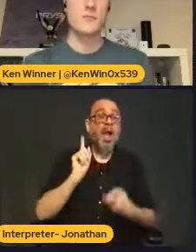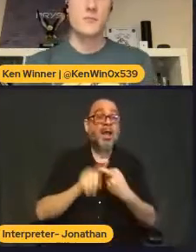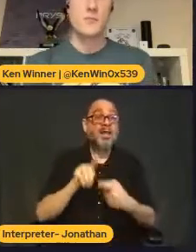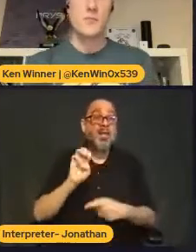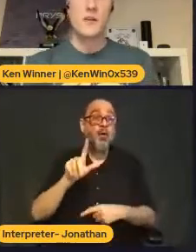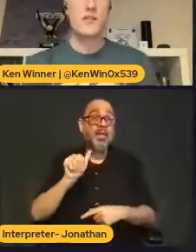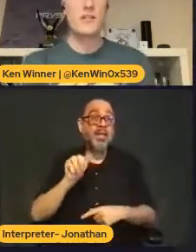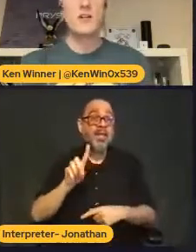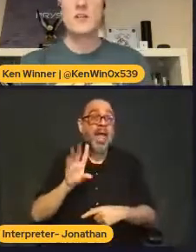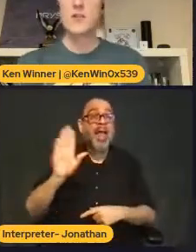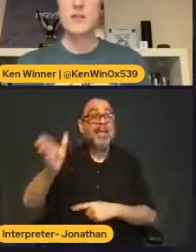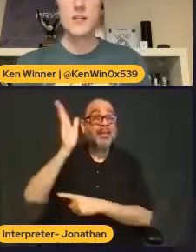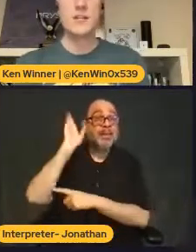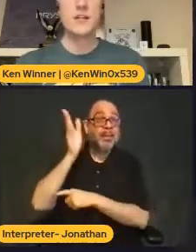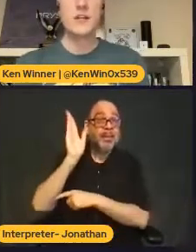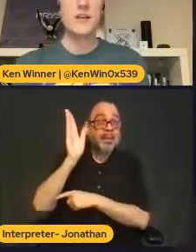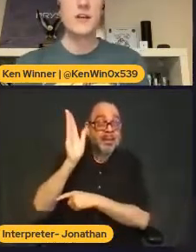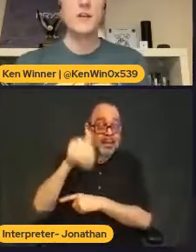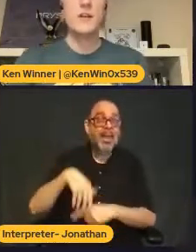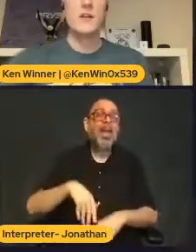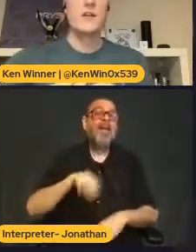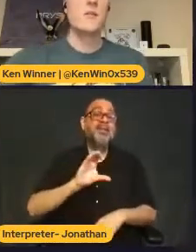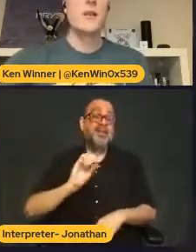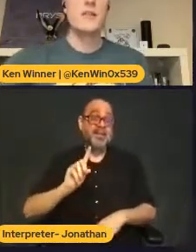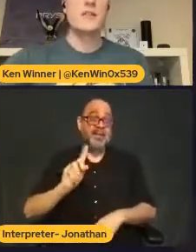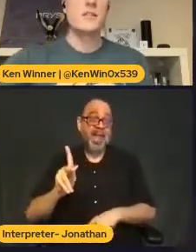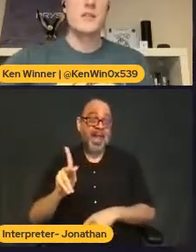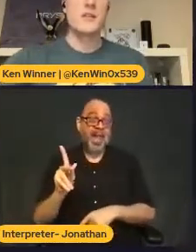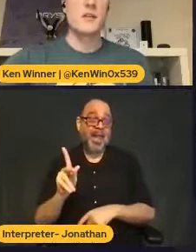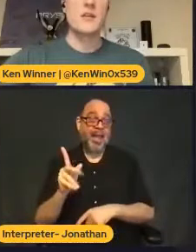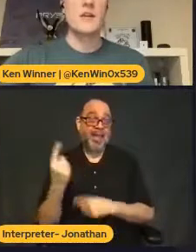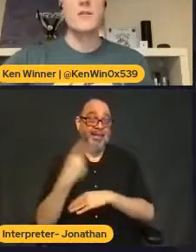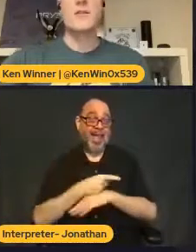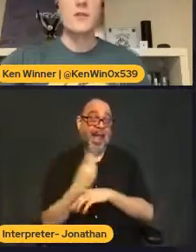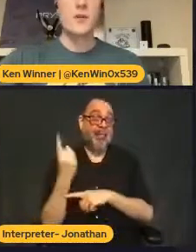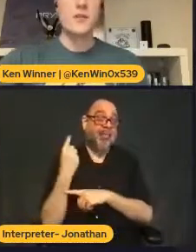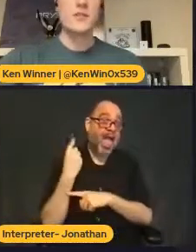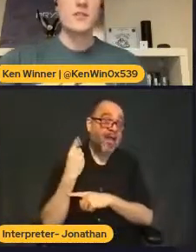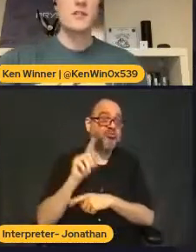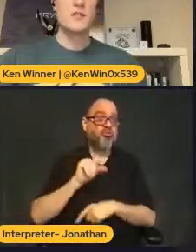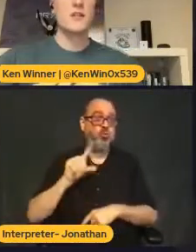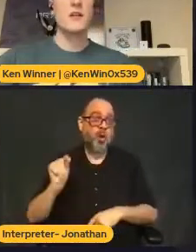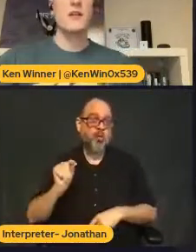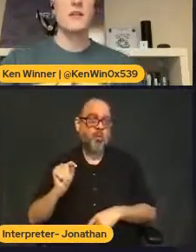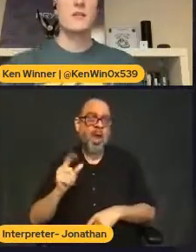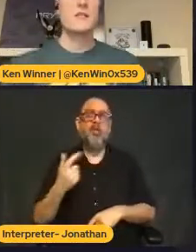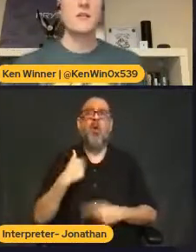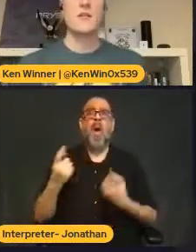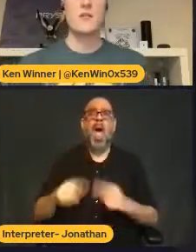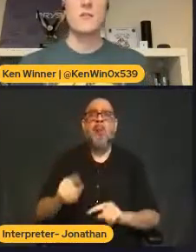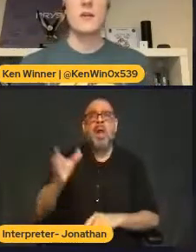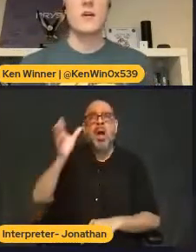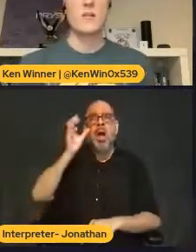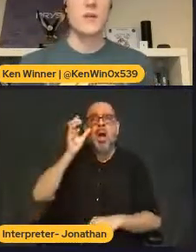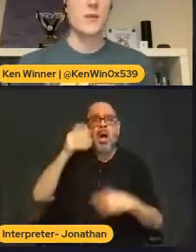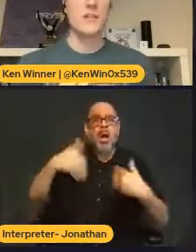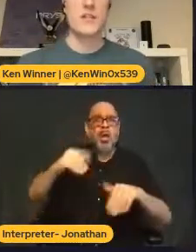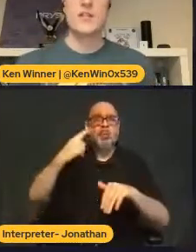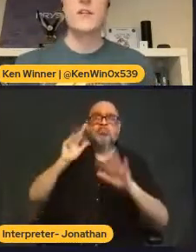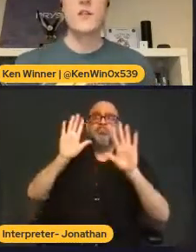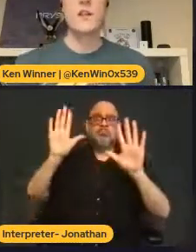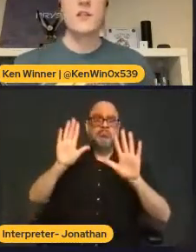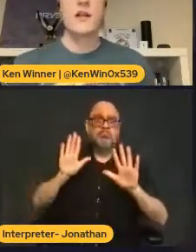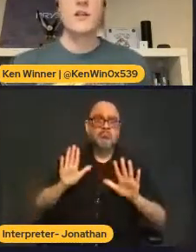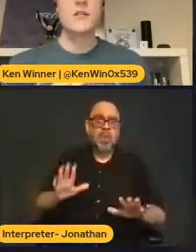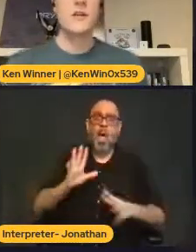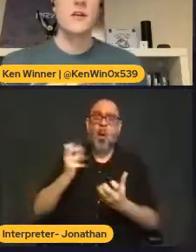2020. So I saw his presentation and I thought, man, this is amazing. I really want to use this and it'll make all of my projects